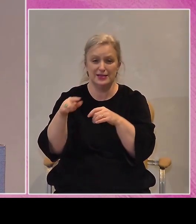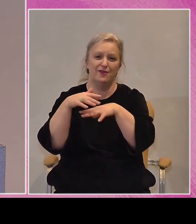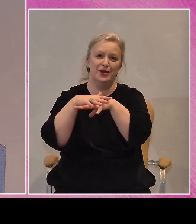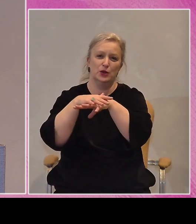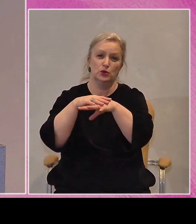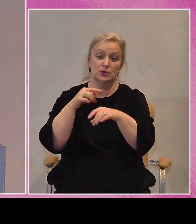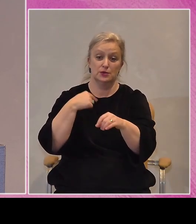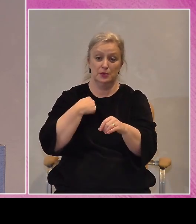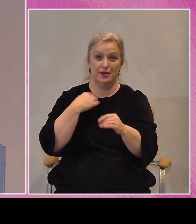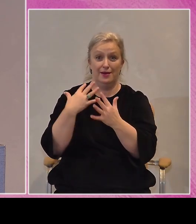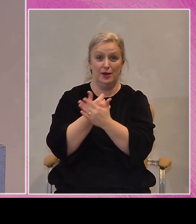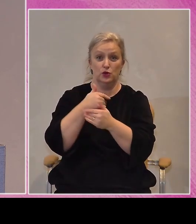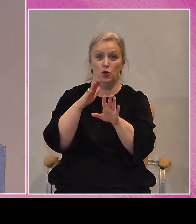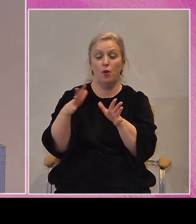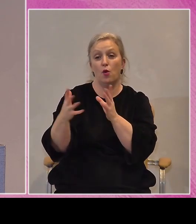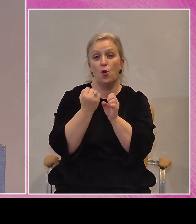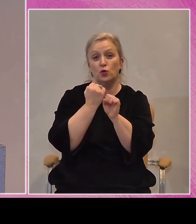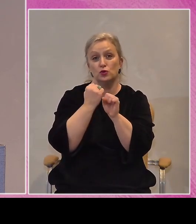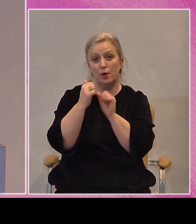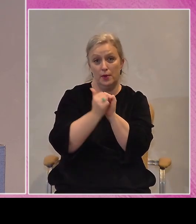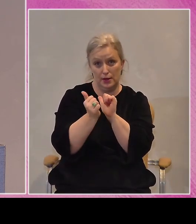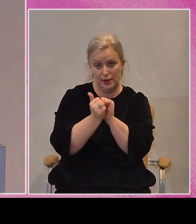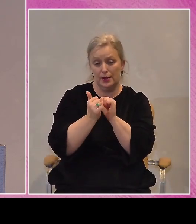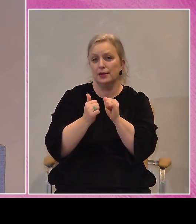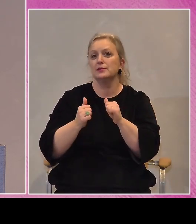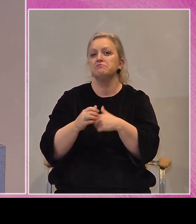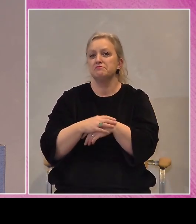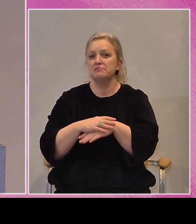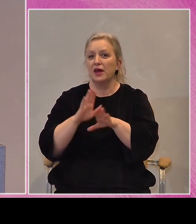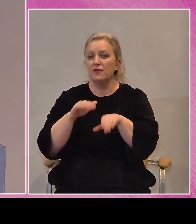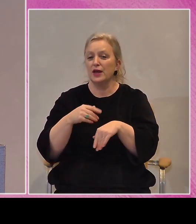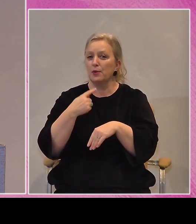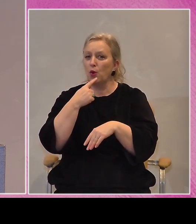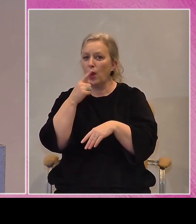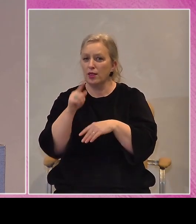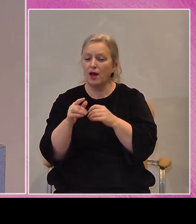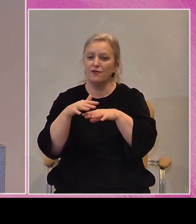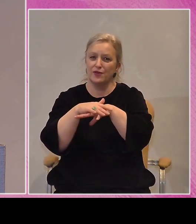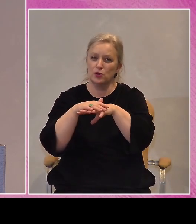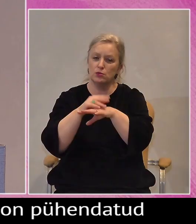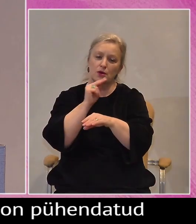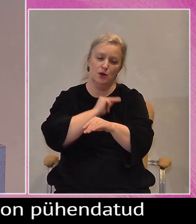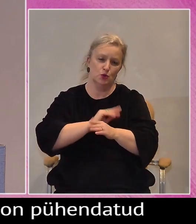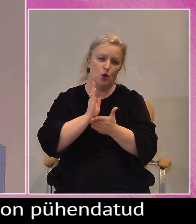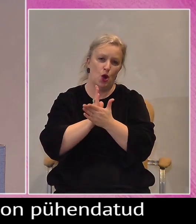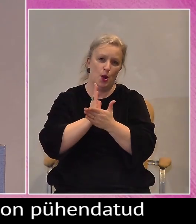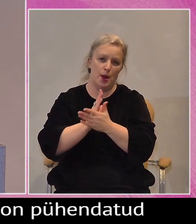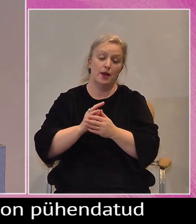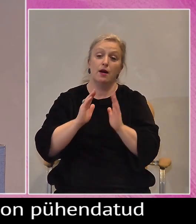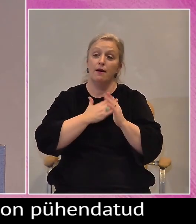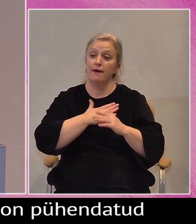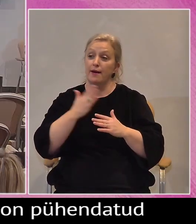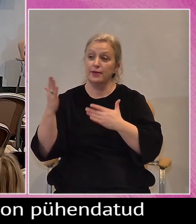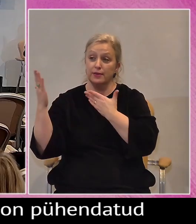There are large numbers of top researchers, and I've already found collaborators from this network. And yes, I can say